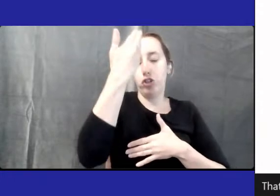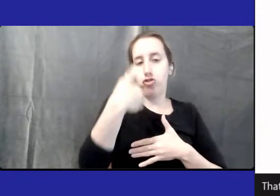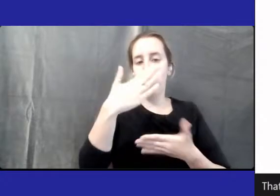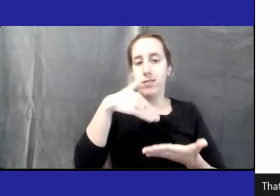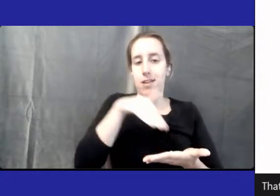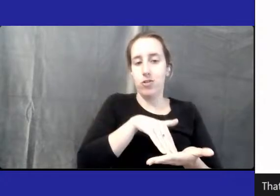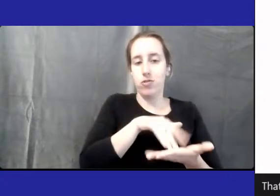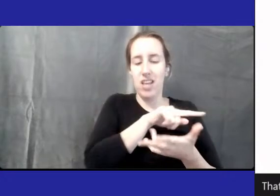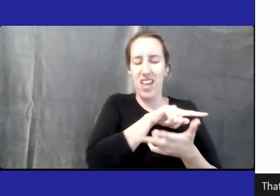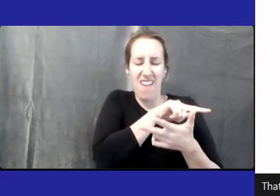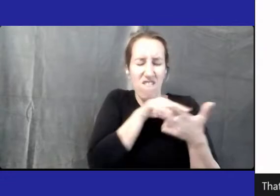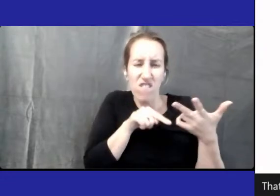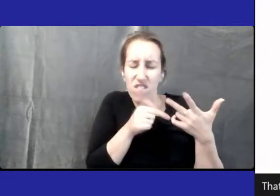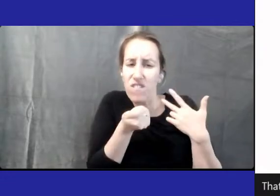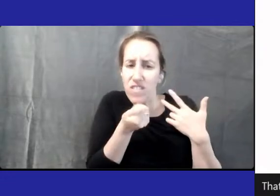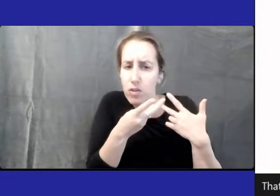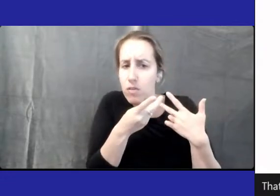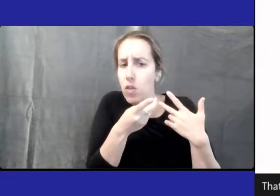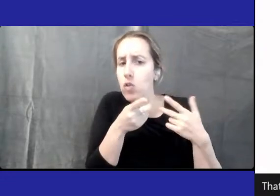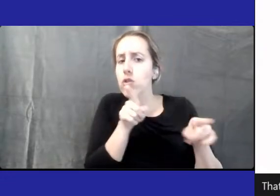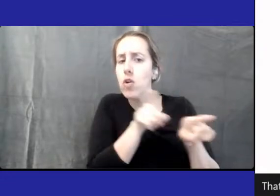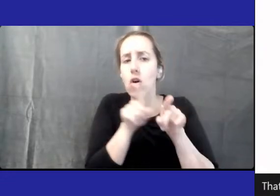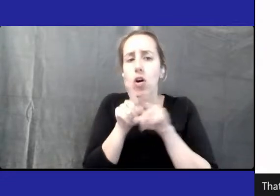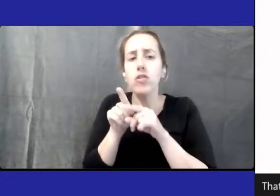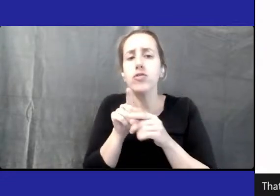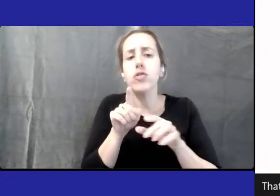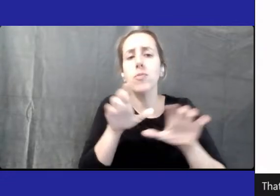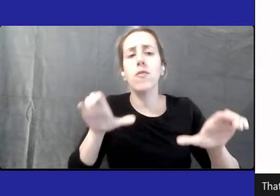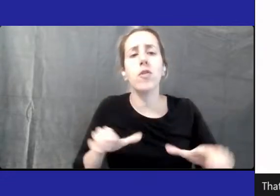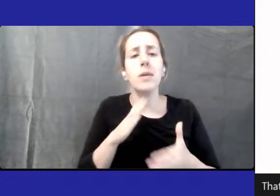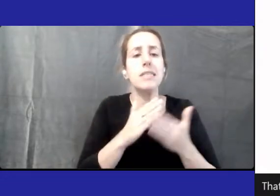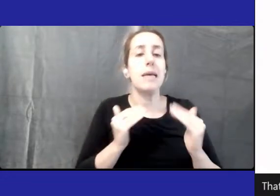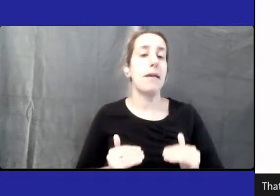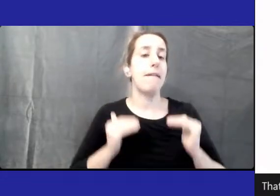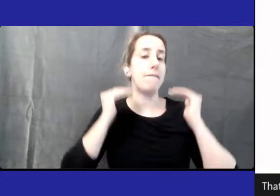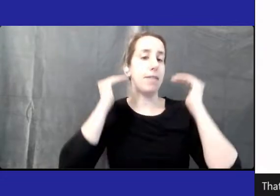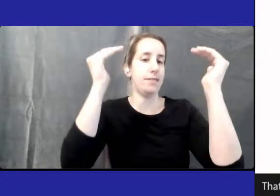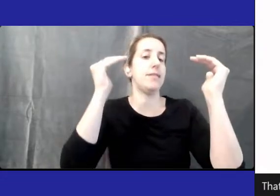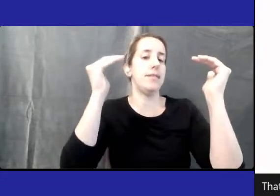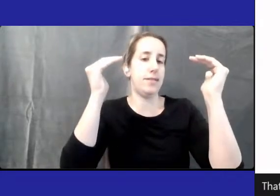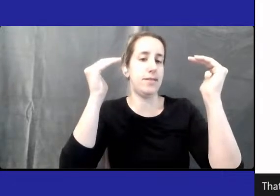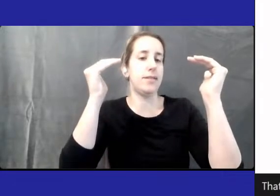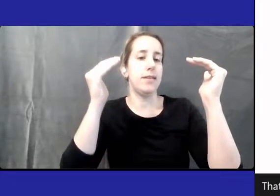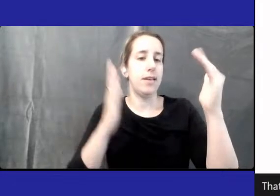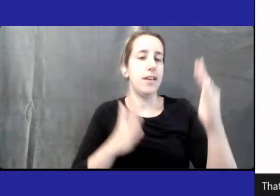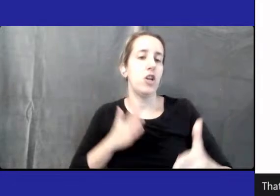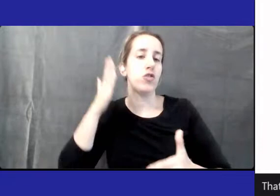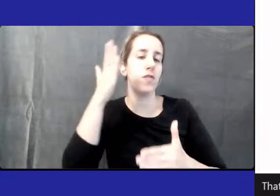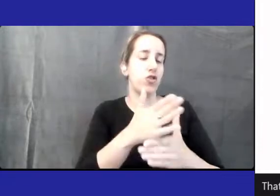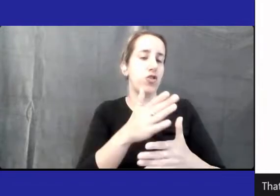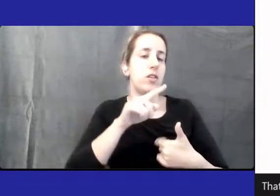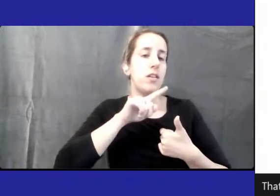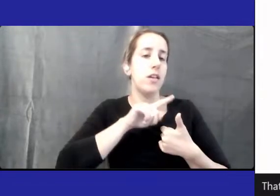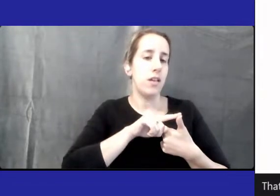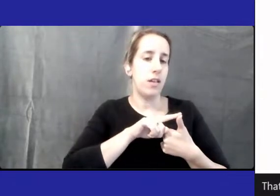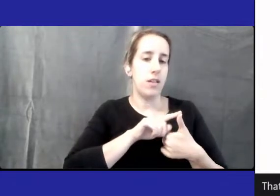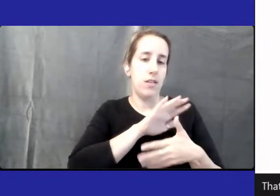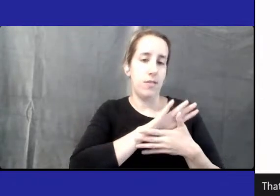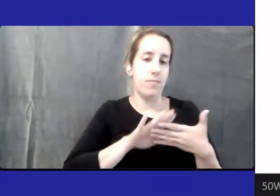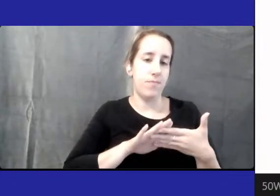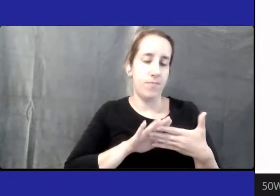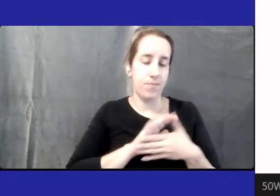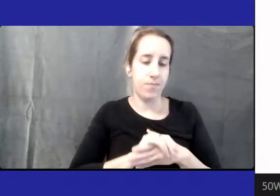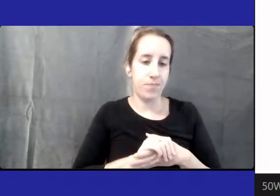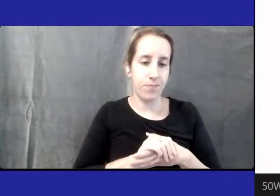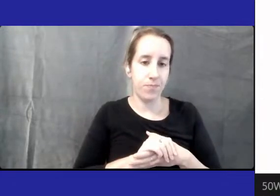performing some advanced stroke interventions at Kings, Bellevue, and Lincoln. Next slide. And at